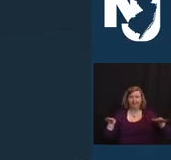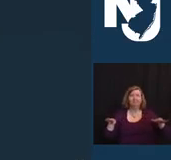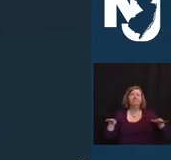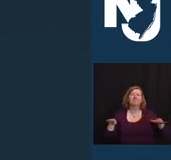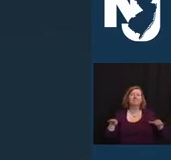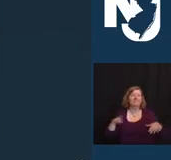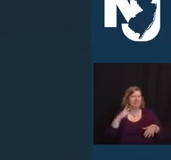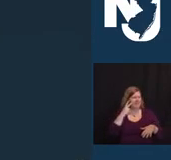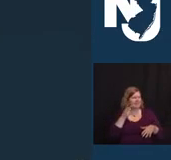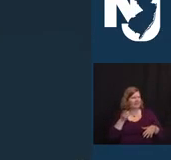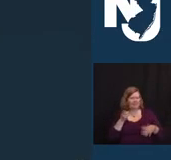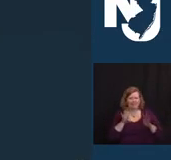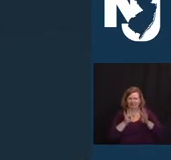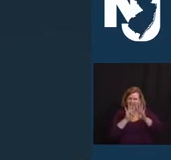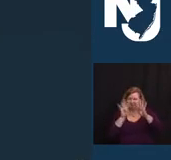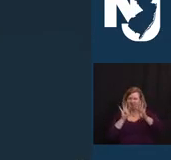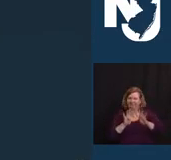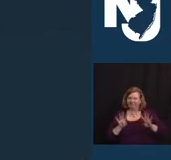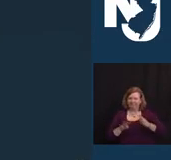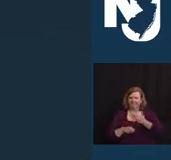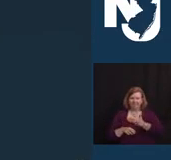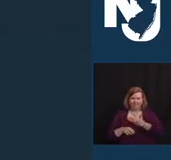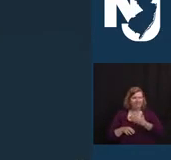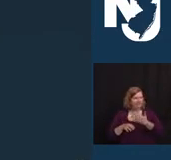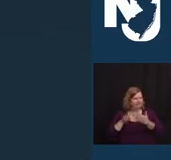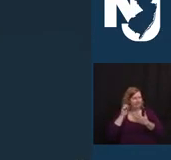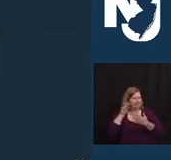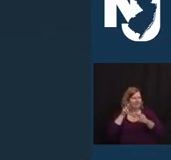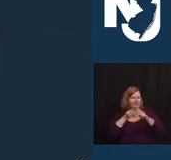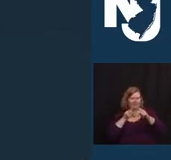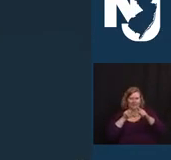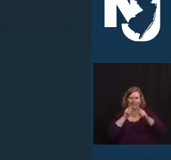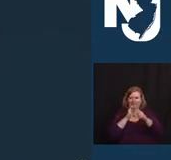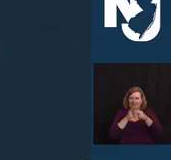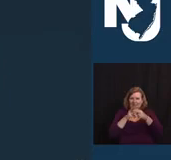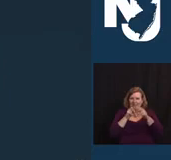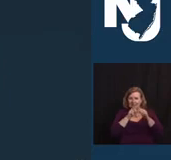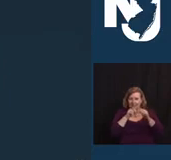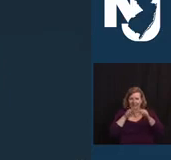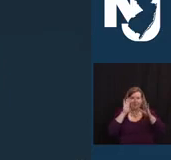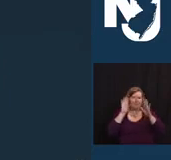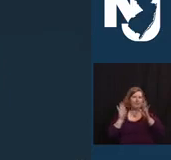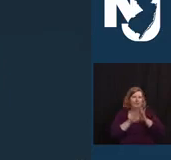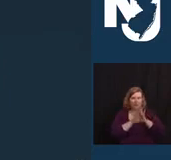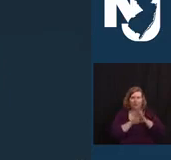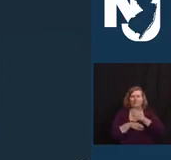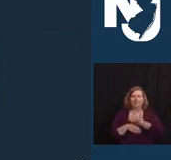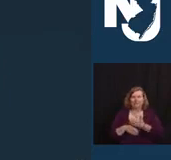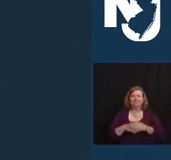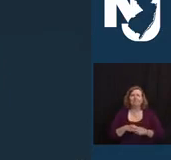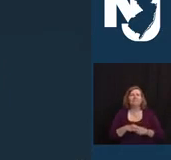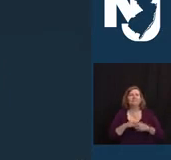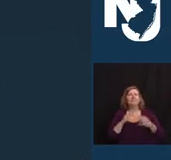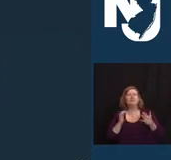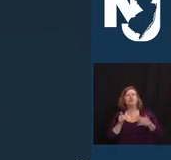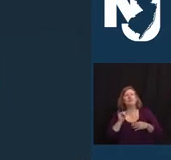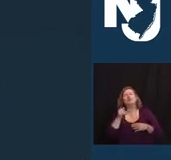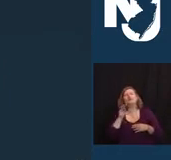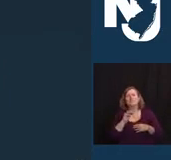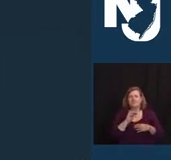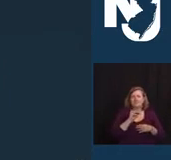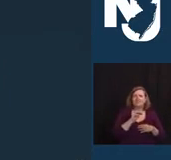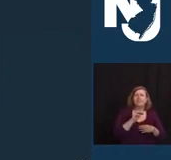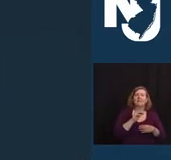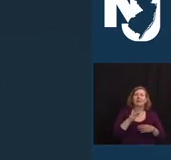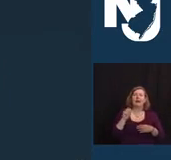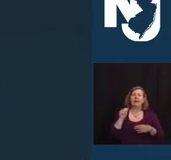there: Madeline, Caitlin, Colton, Jake, Will, Sam, and Molly. I spoke with Jim and Alice's